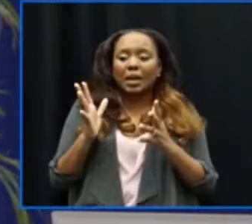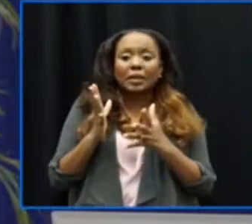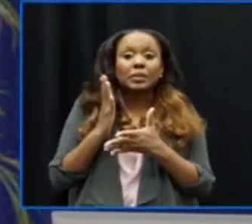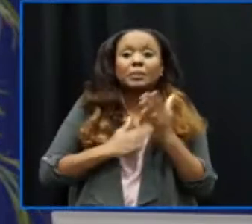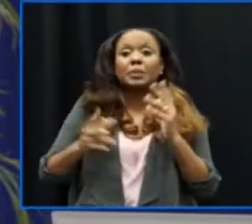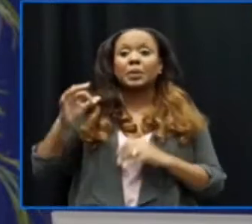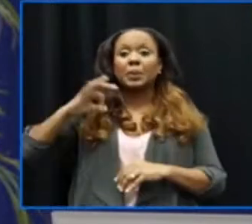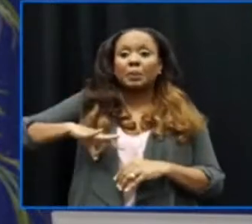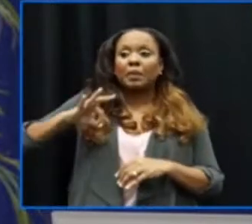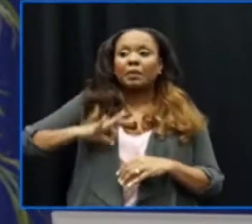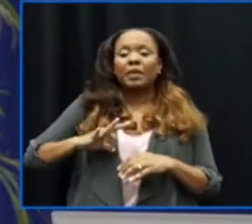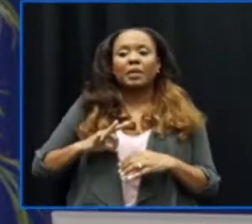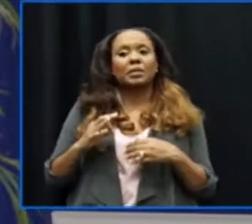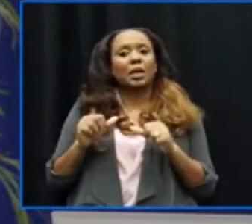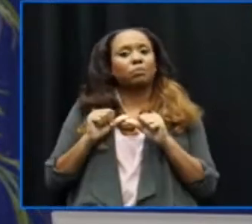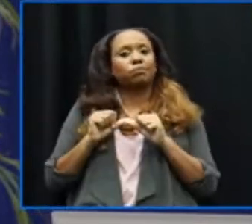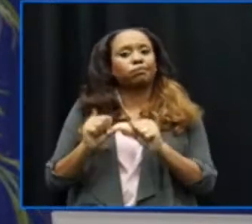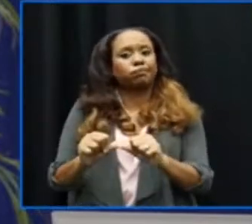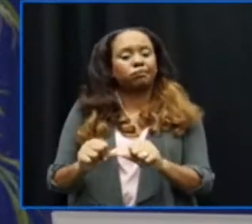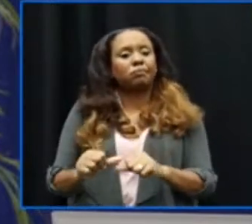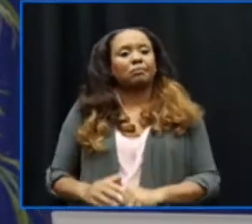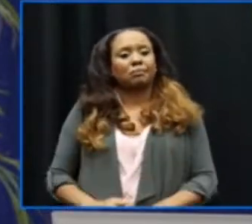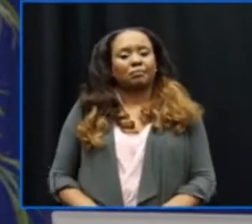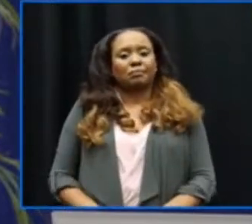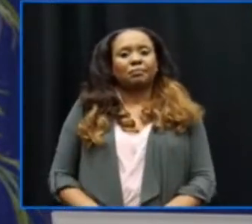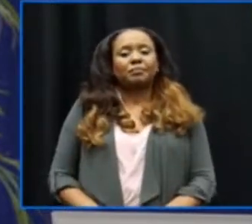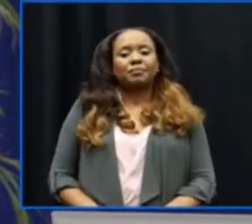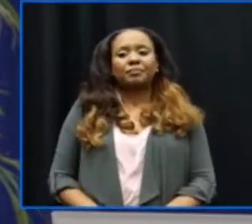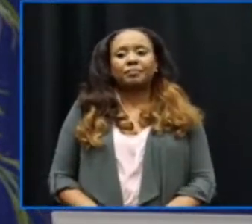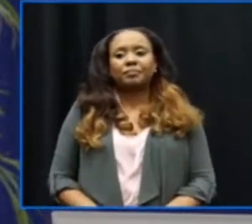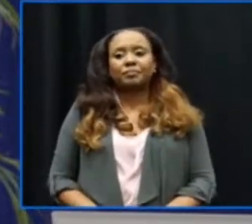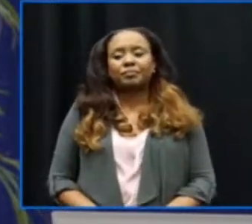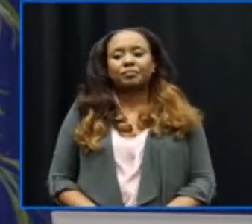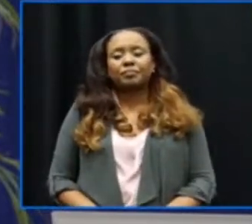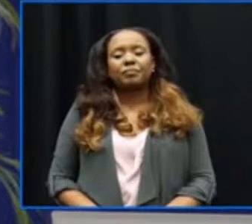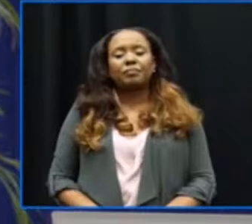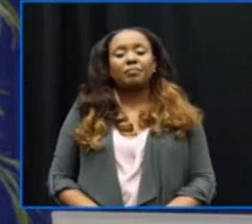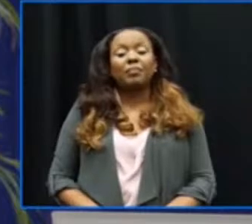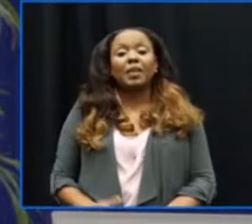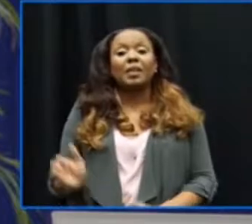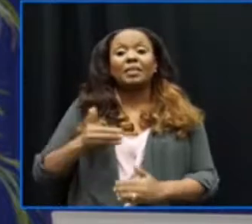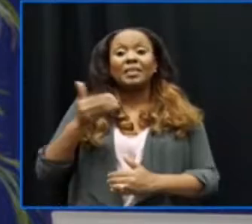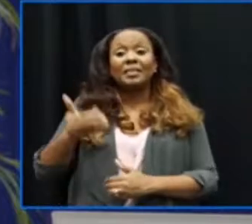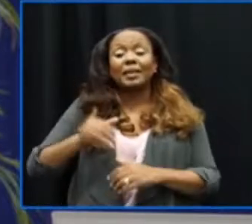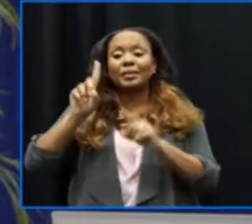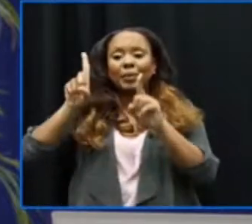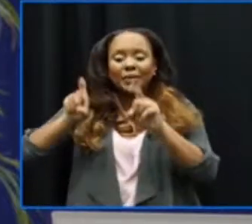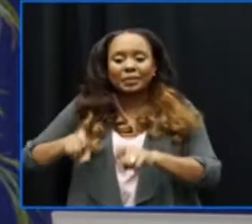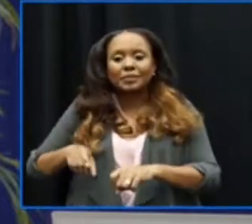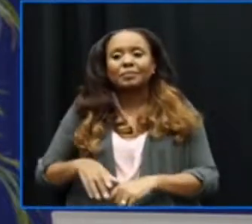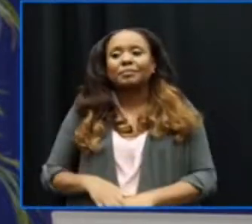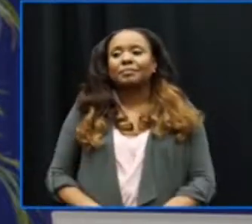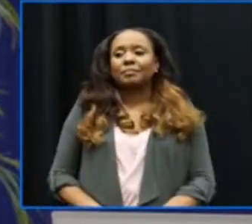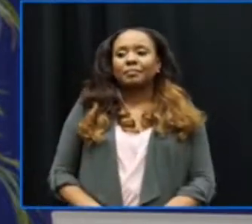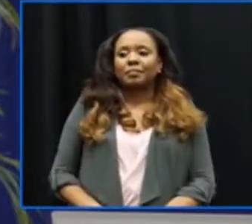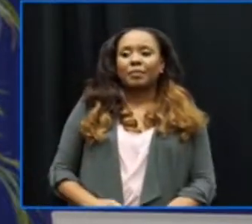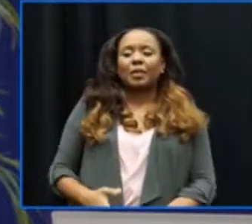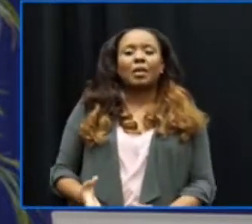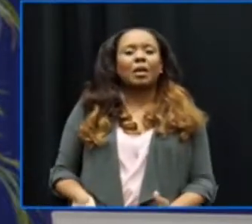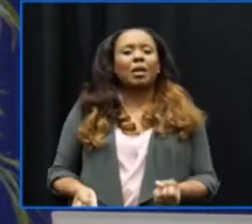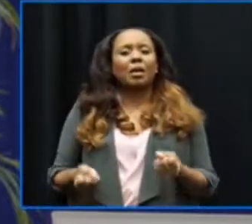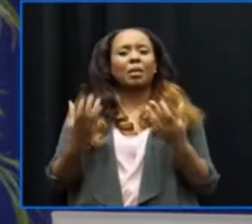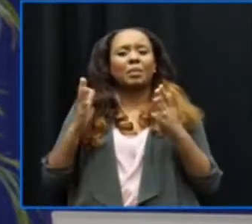fixed. Okay? And the second question related to the number of children that, on average, a woman has